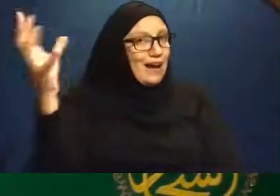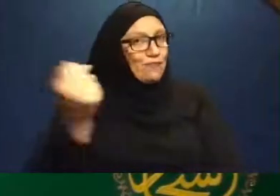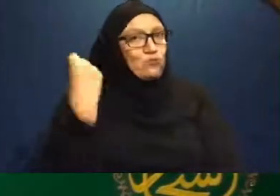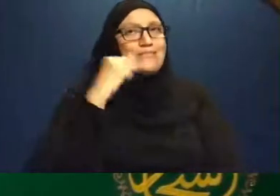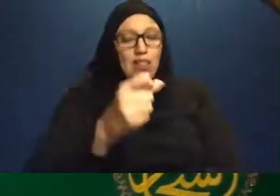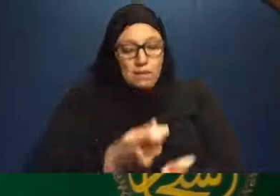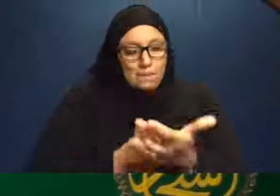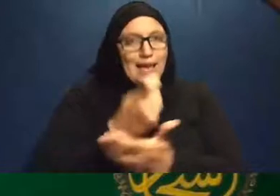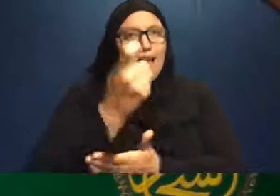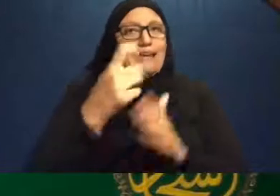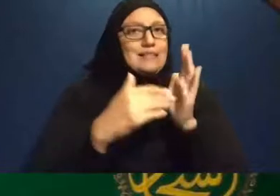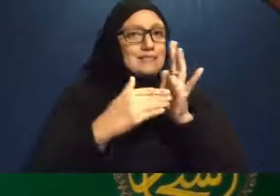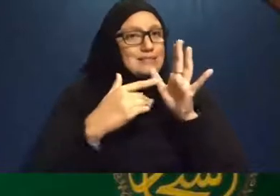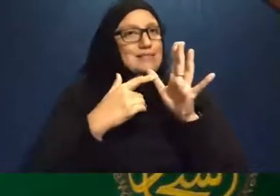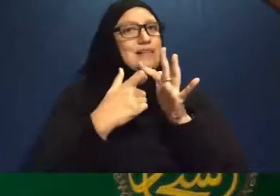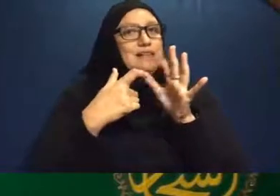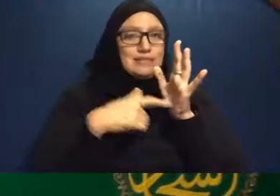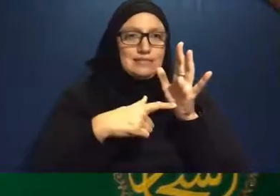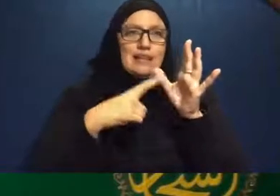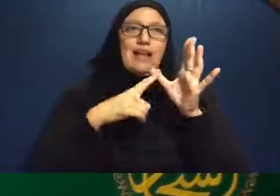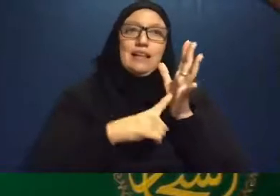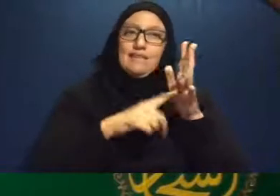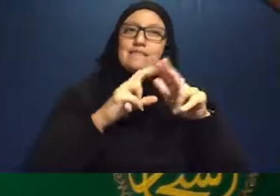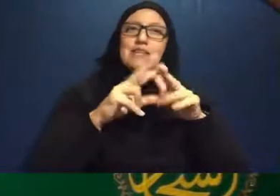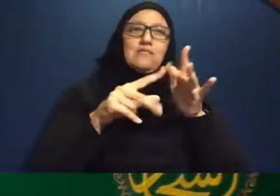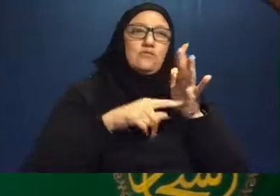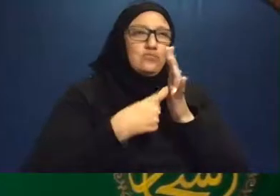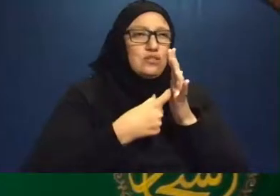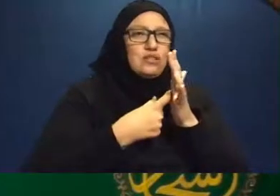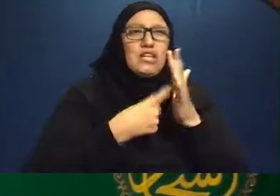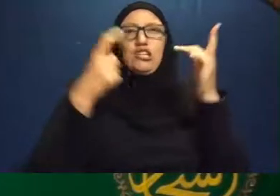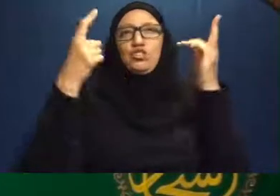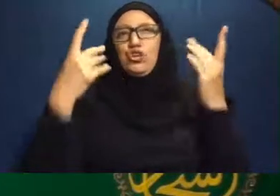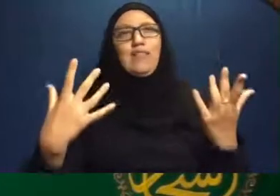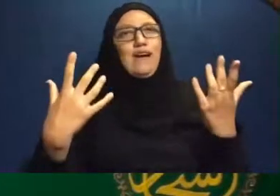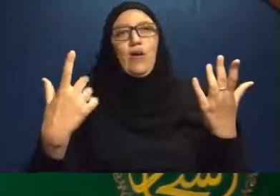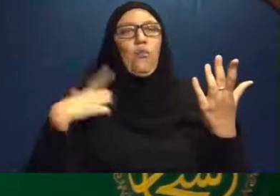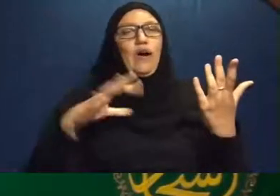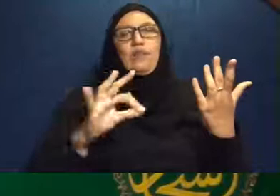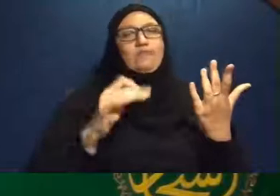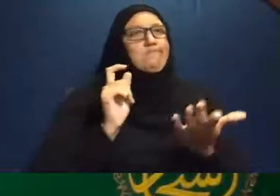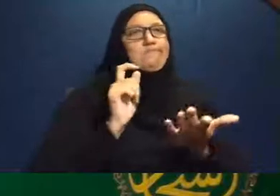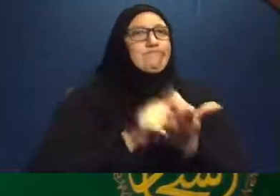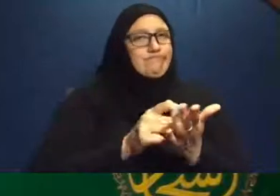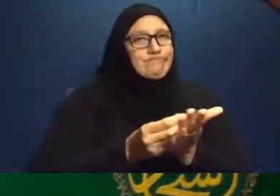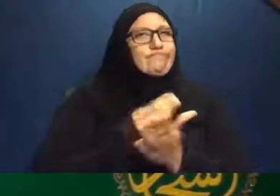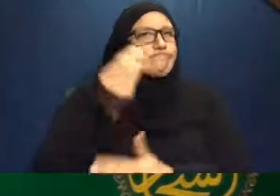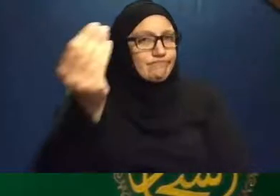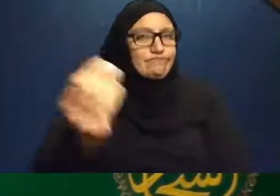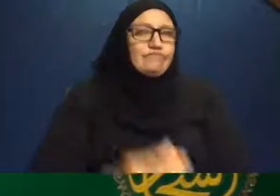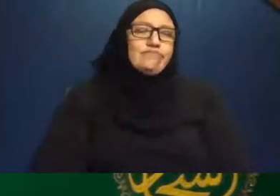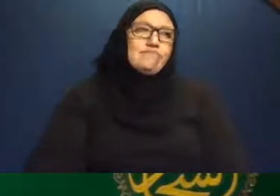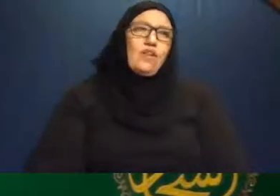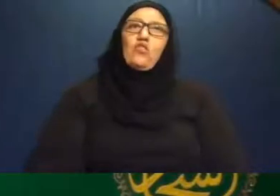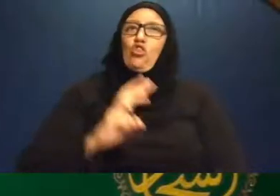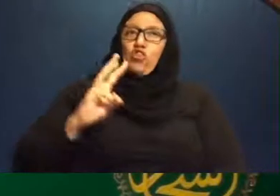still Zakat al-Fitr is obligatory, and we have to give the Zakat al-Fitr, inshallah. And I don't need to go to the details of